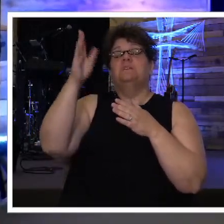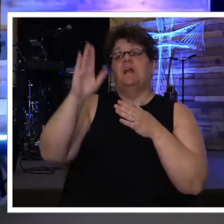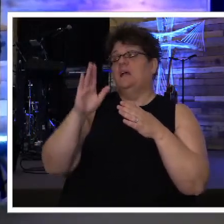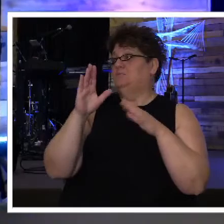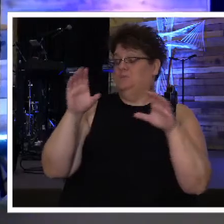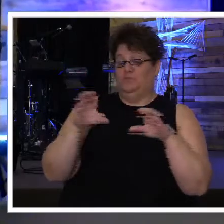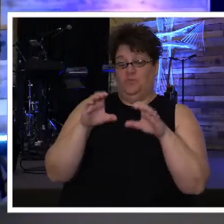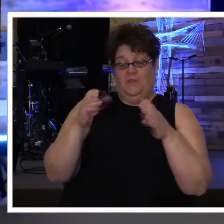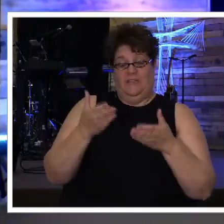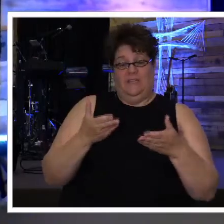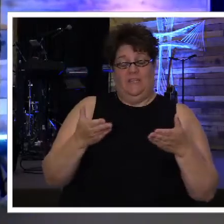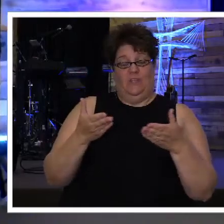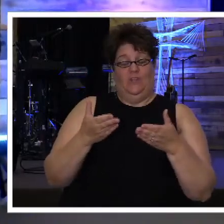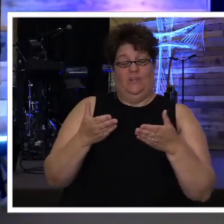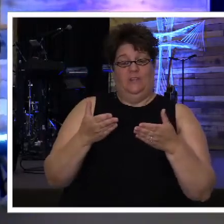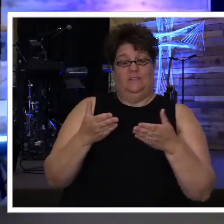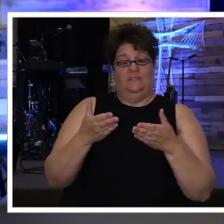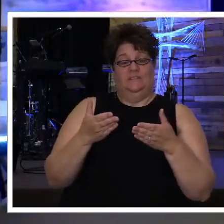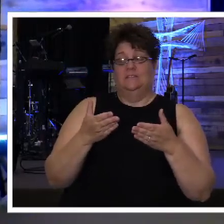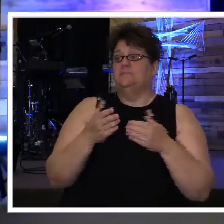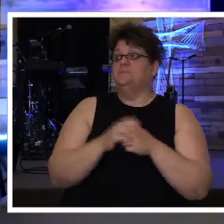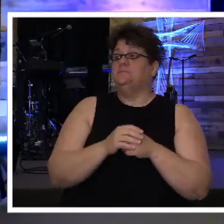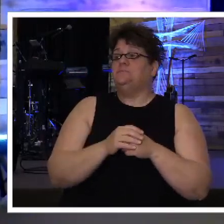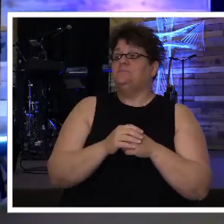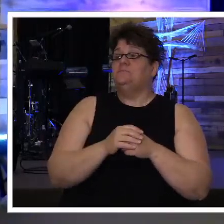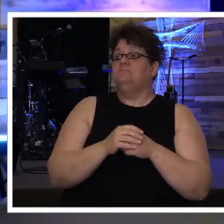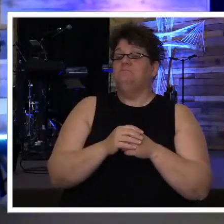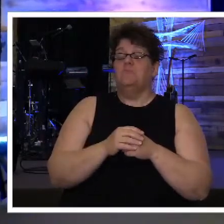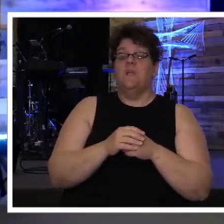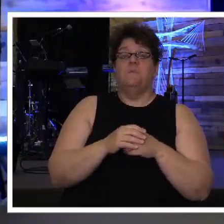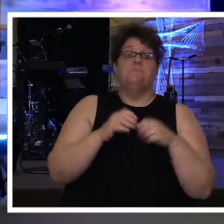talk through some of the potentials that could exist